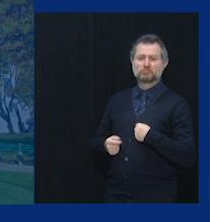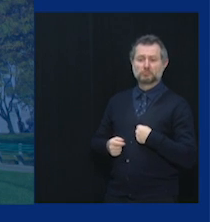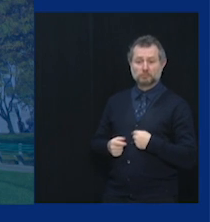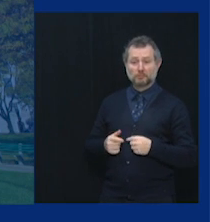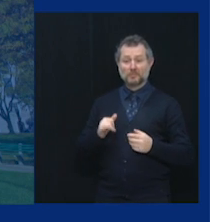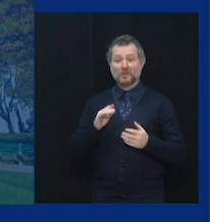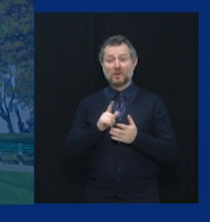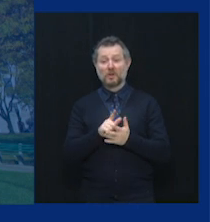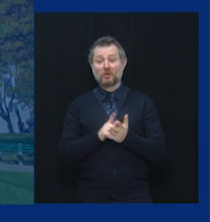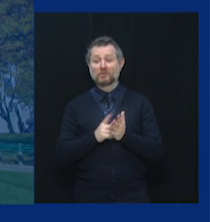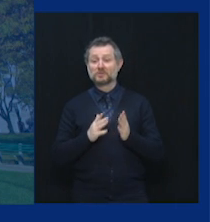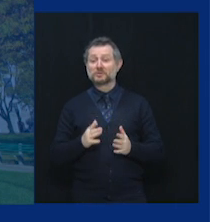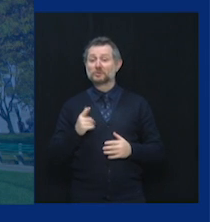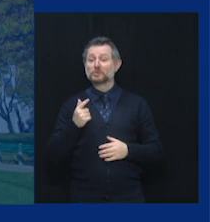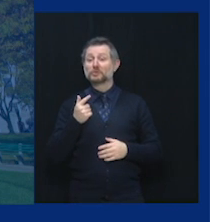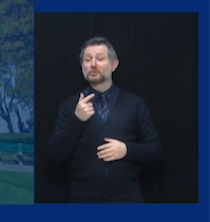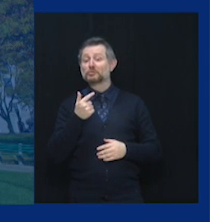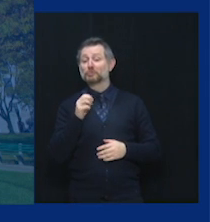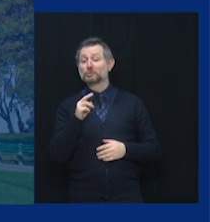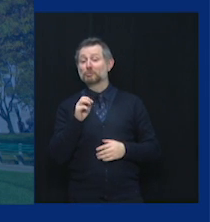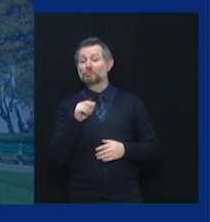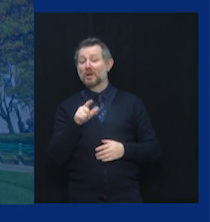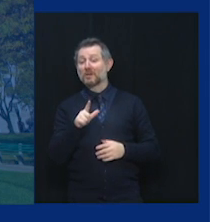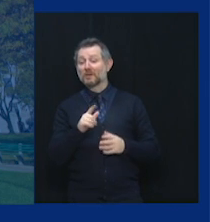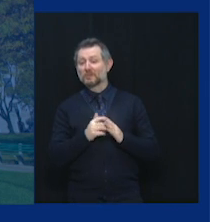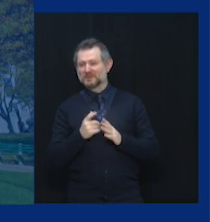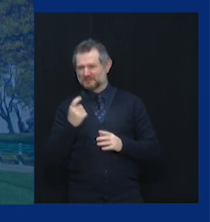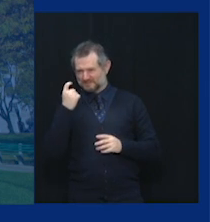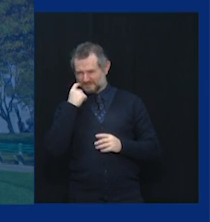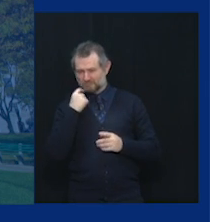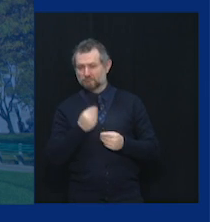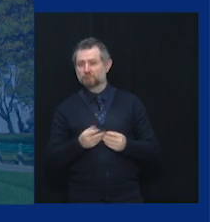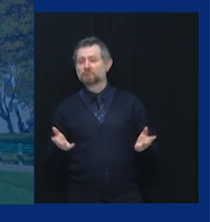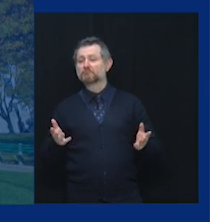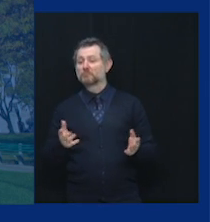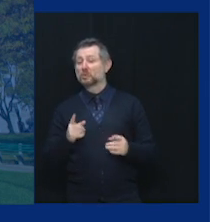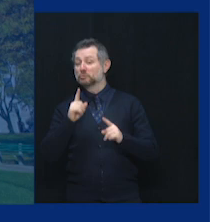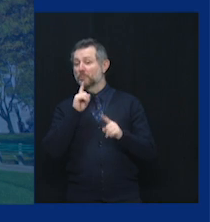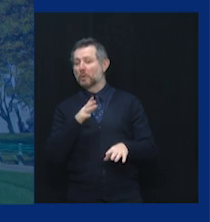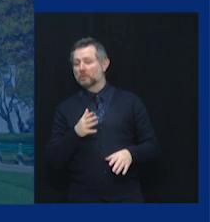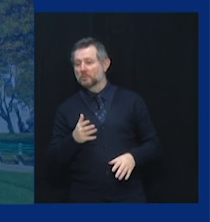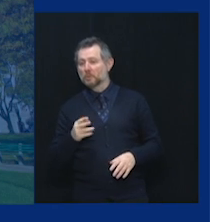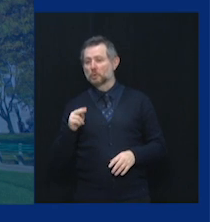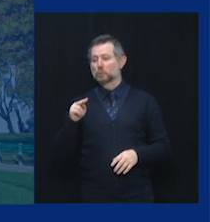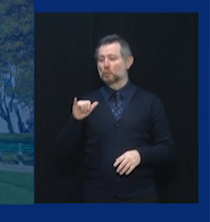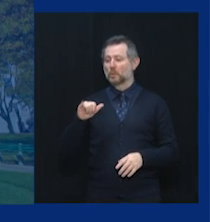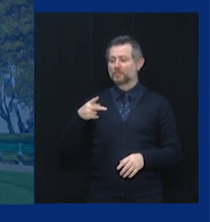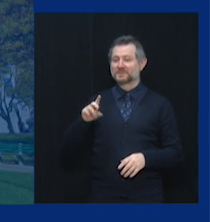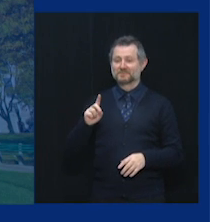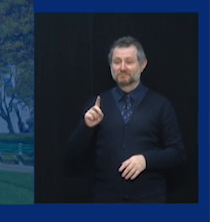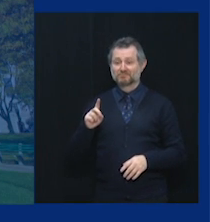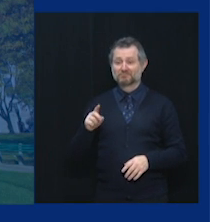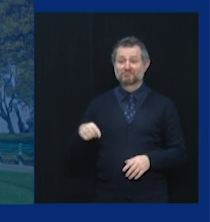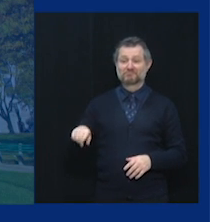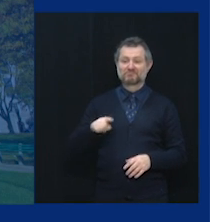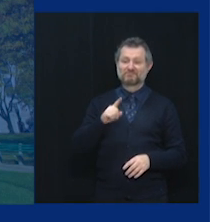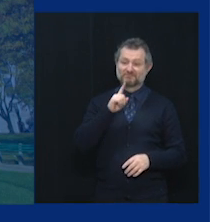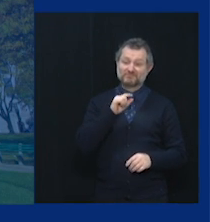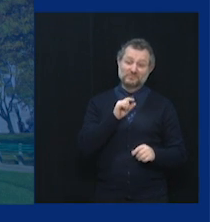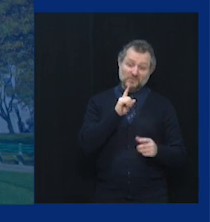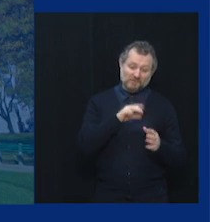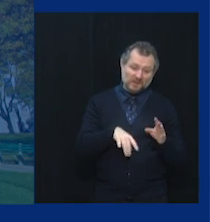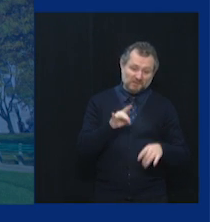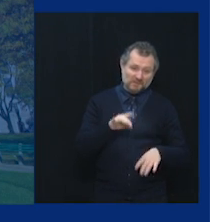City Police Department that finds, basically, that the police have